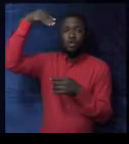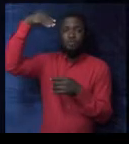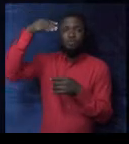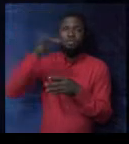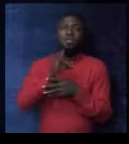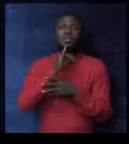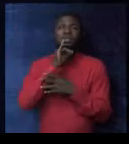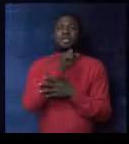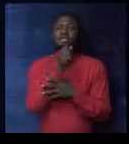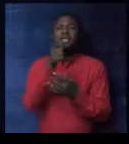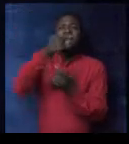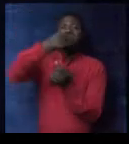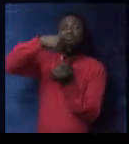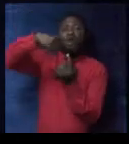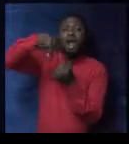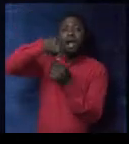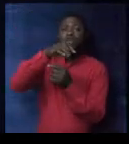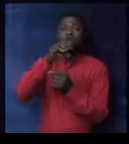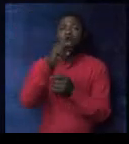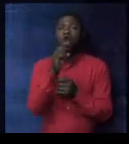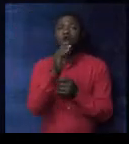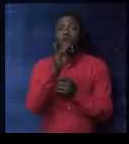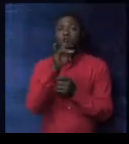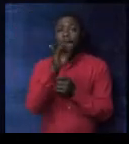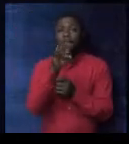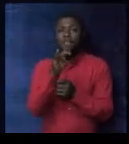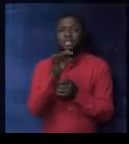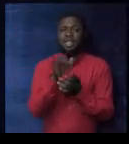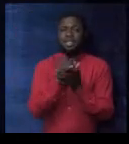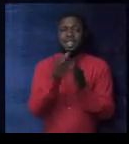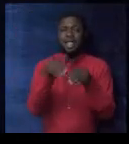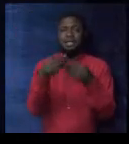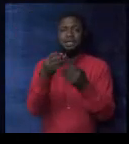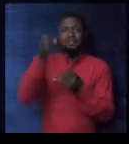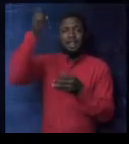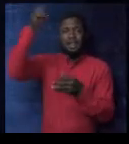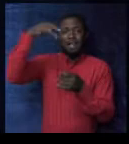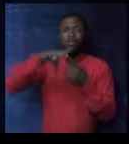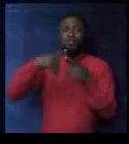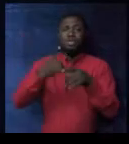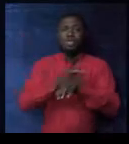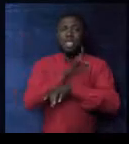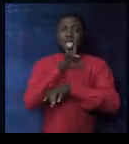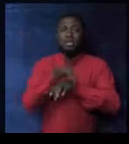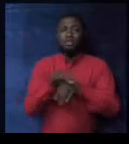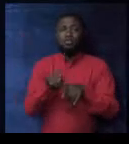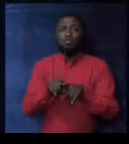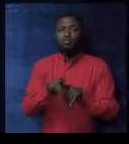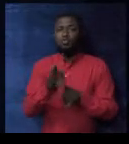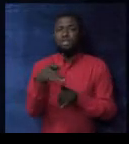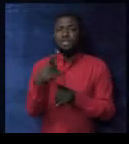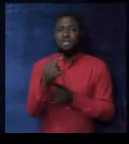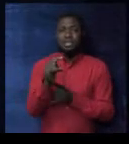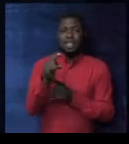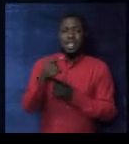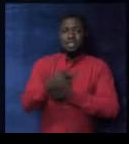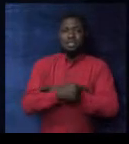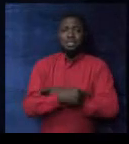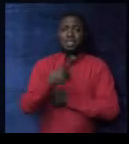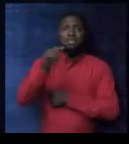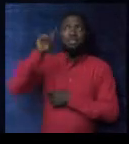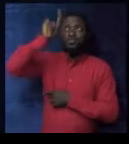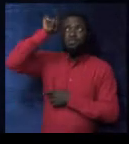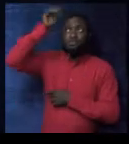The sun is a round object that gives light to the earth during the day.